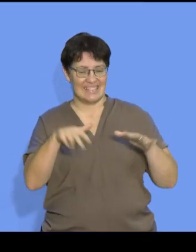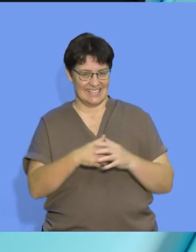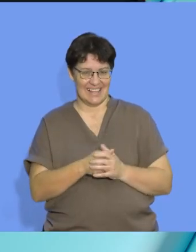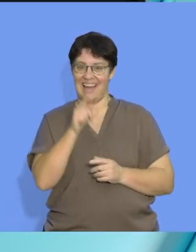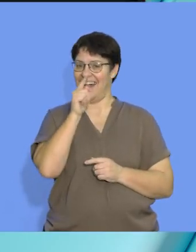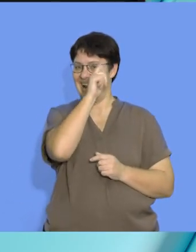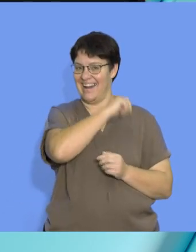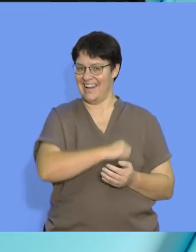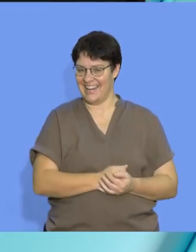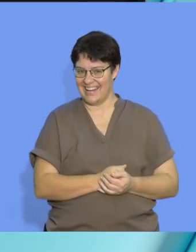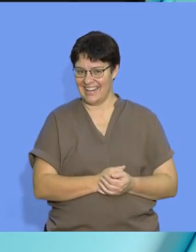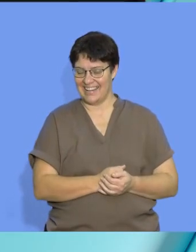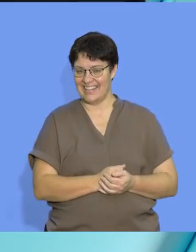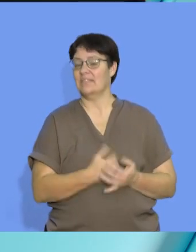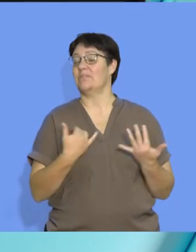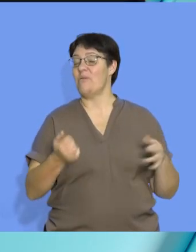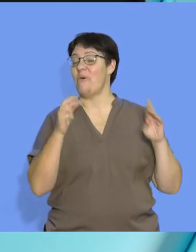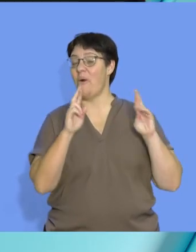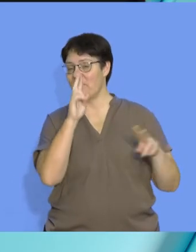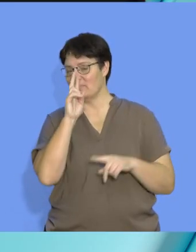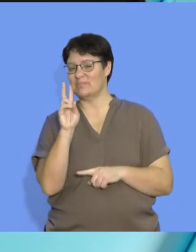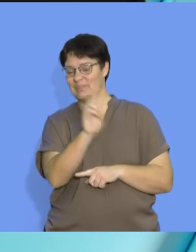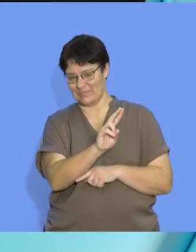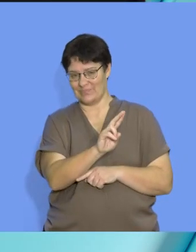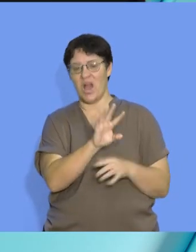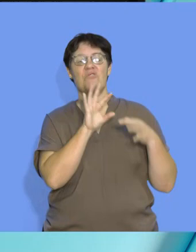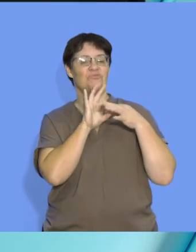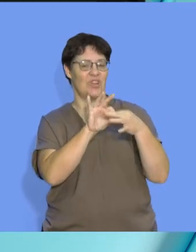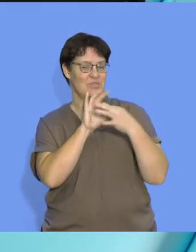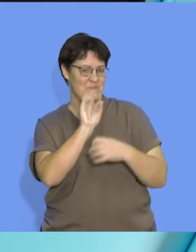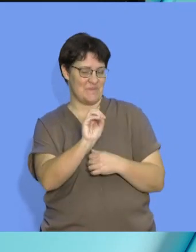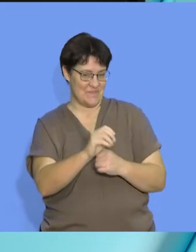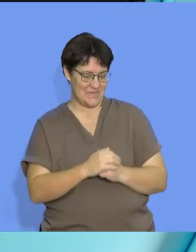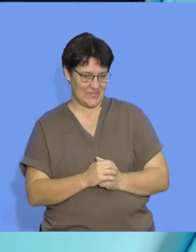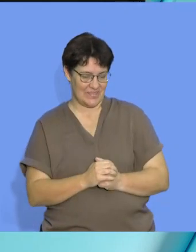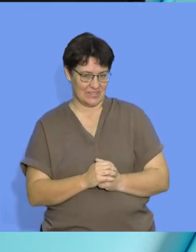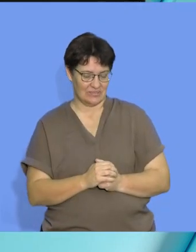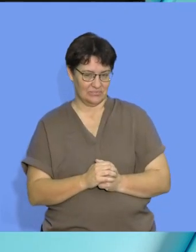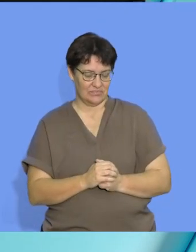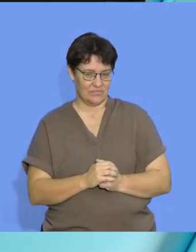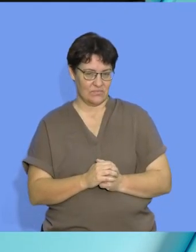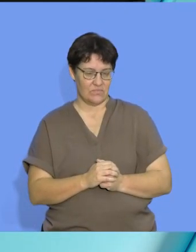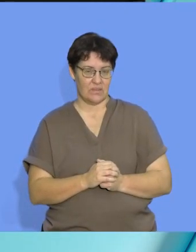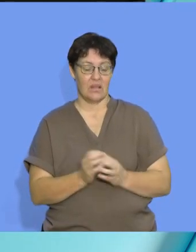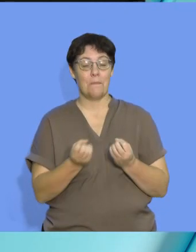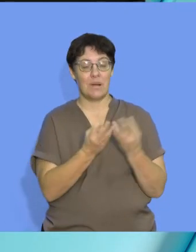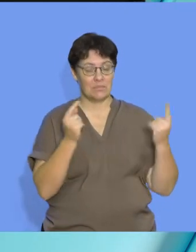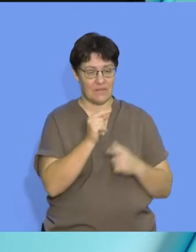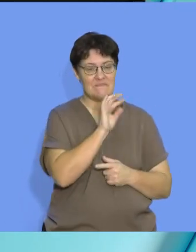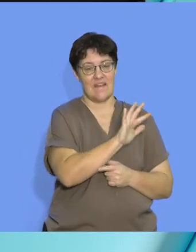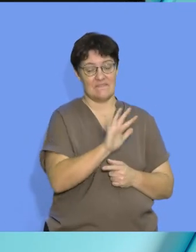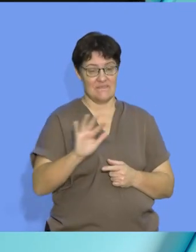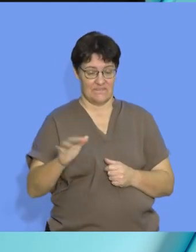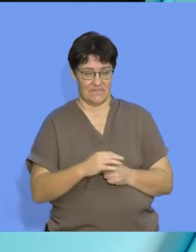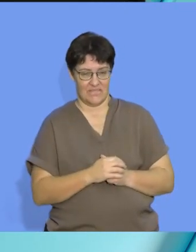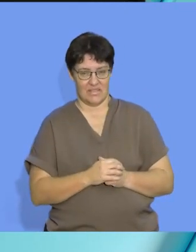So, ladies and gentlemen, I'm hoping that you can see that there's a relationship. With regards to the multiples of 5,